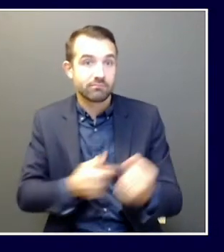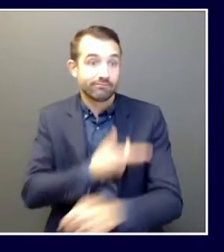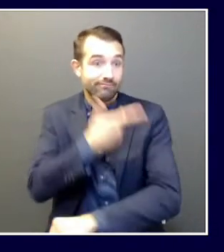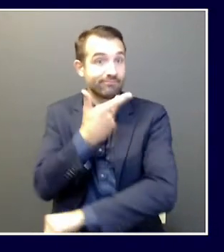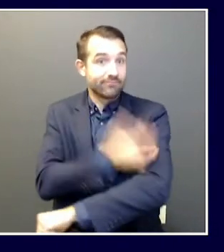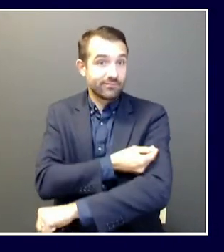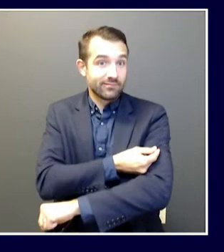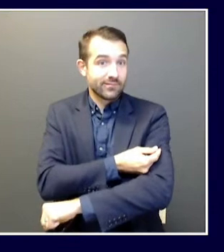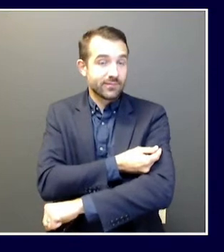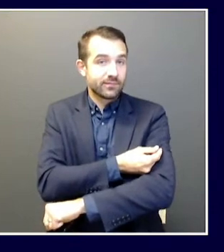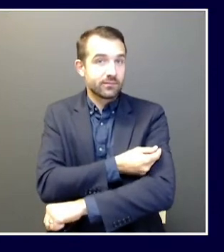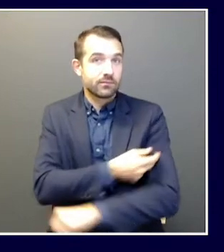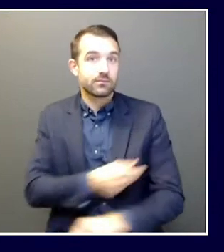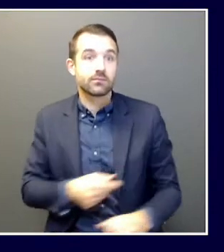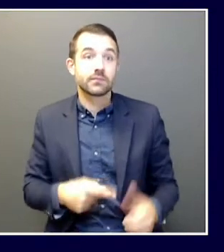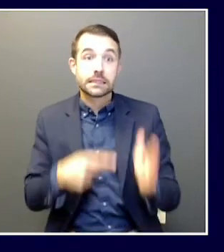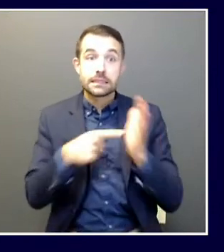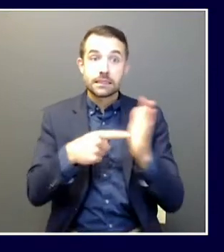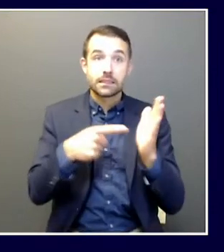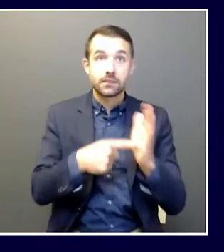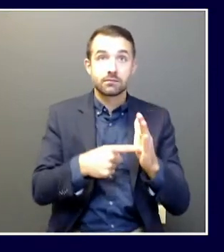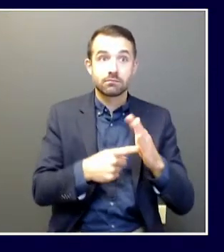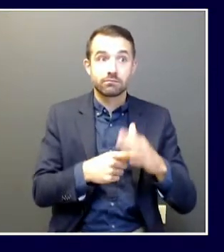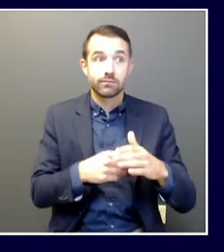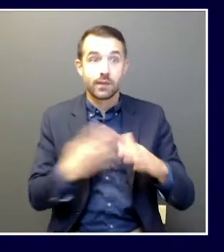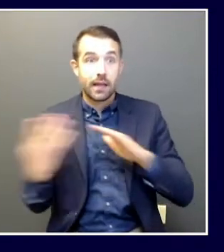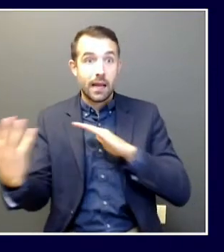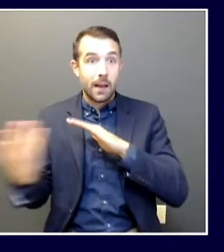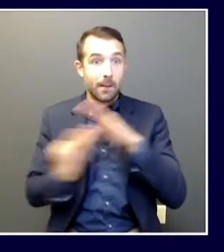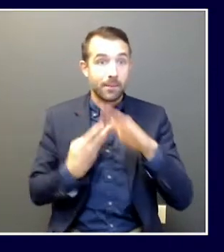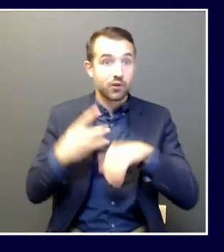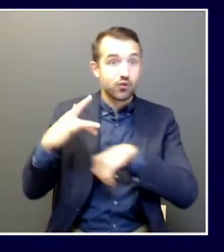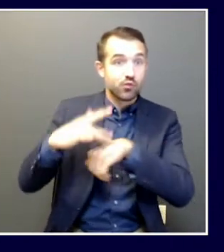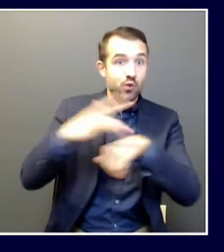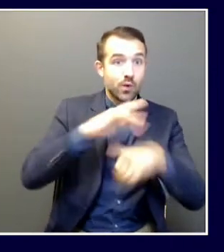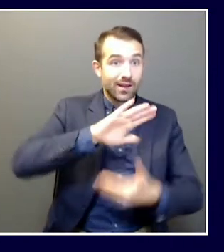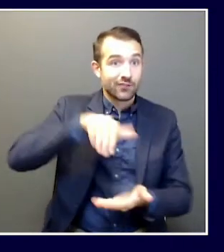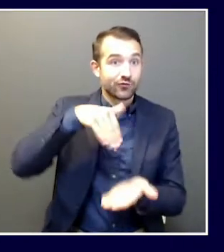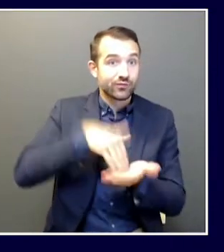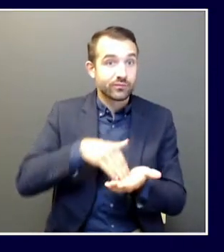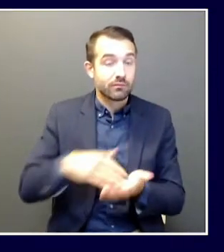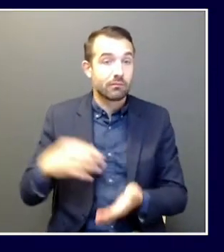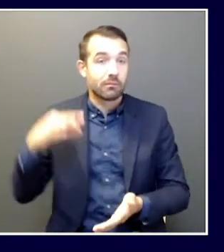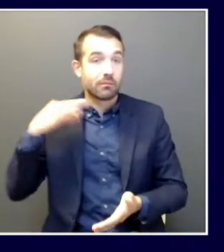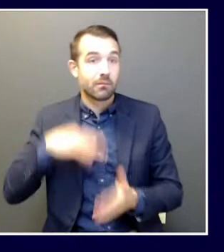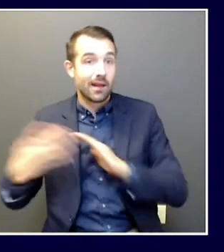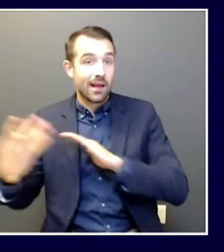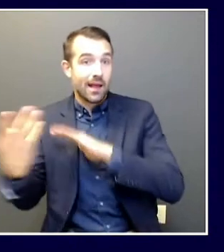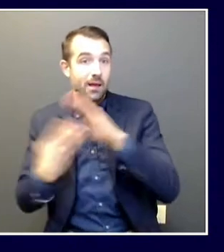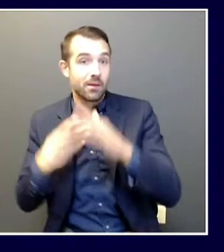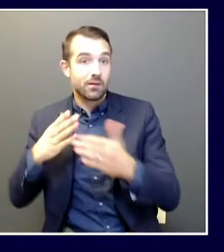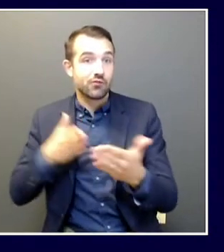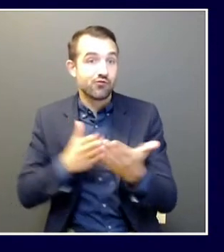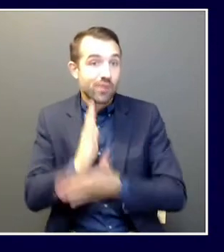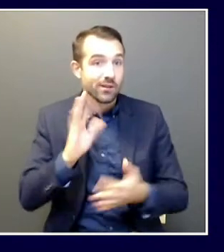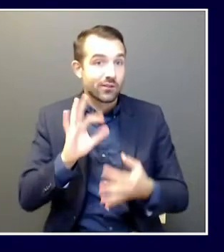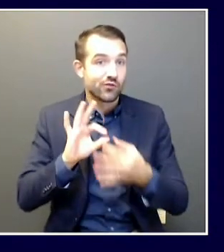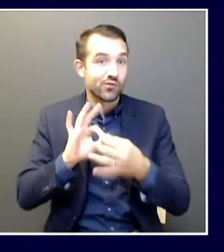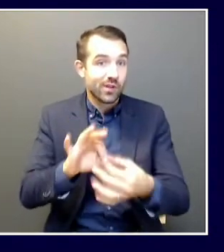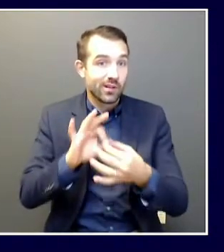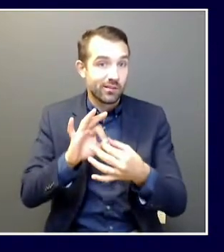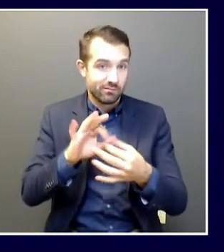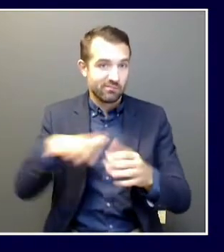the Immigrant Resource Center of Maine, the Maine Immigrant Rights Coalition, our colleagues at Maine Mobile Health,